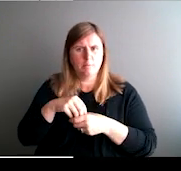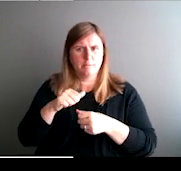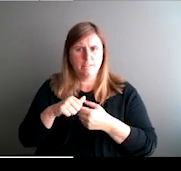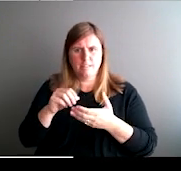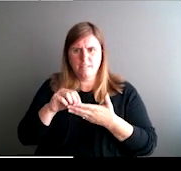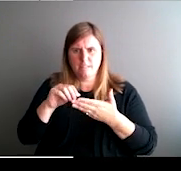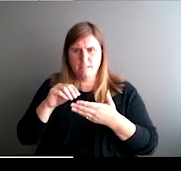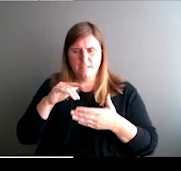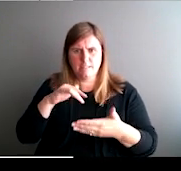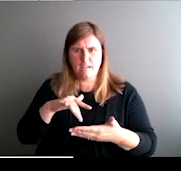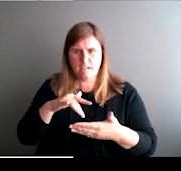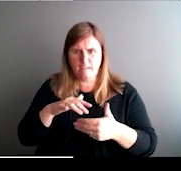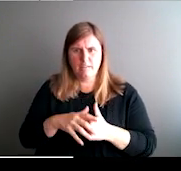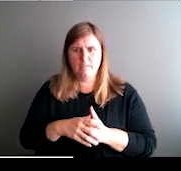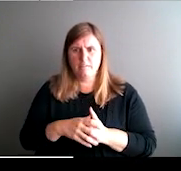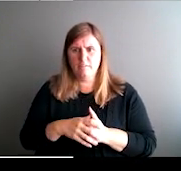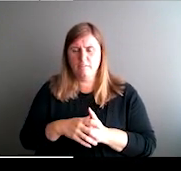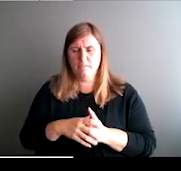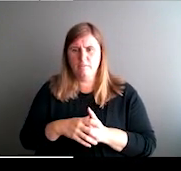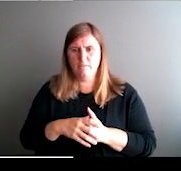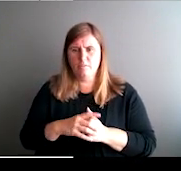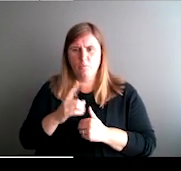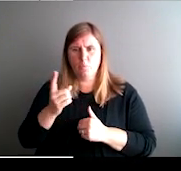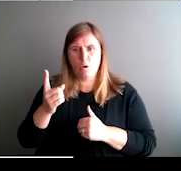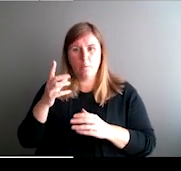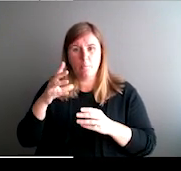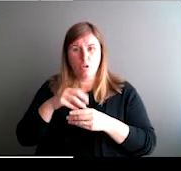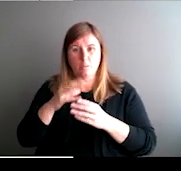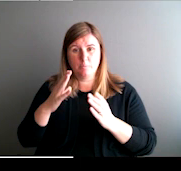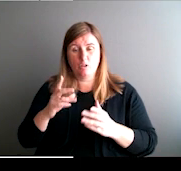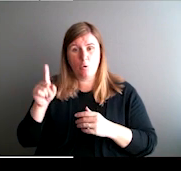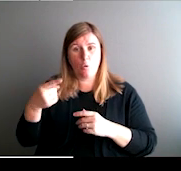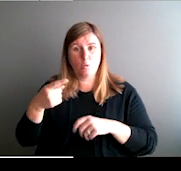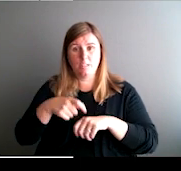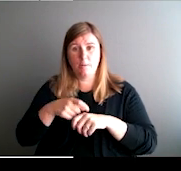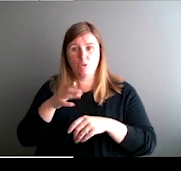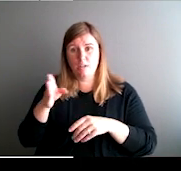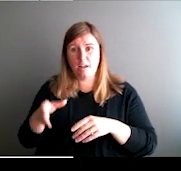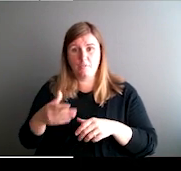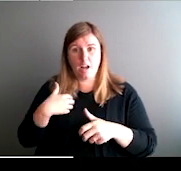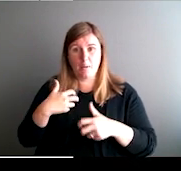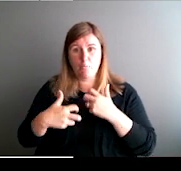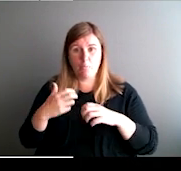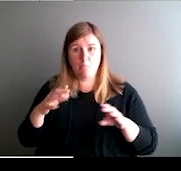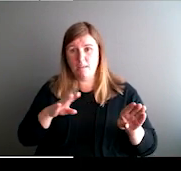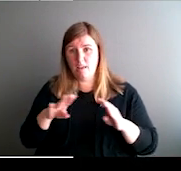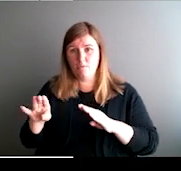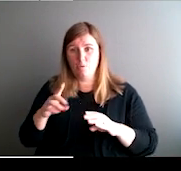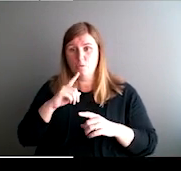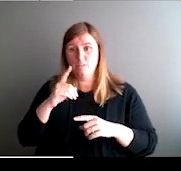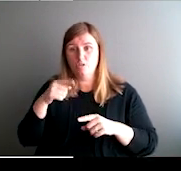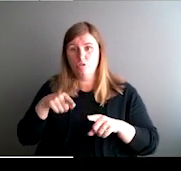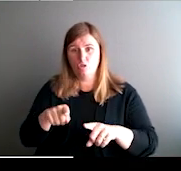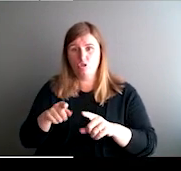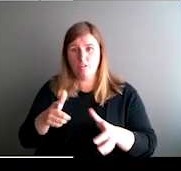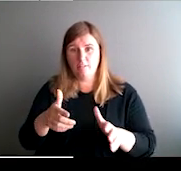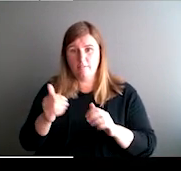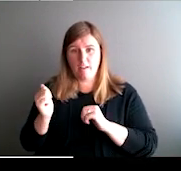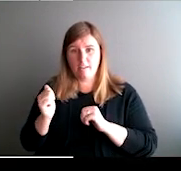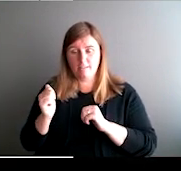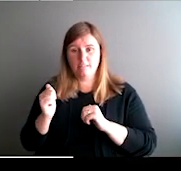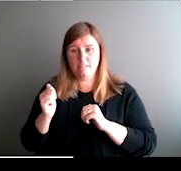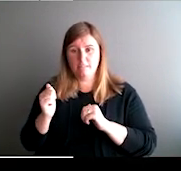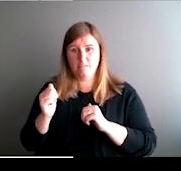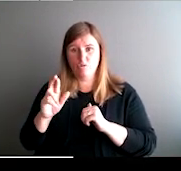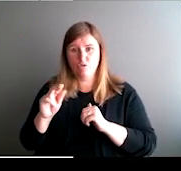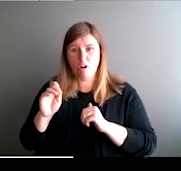study. For one of the participants, the only time she never had problematic behavior was during the fastest rate of